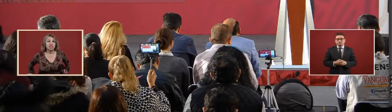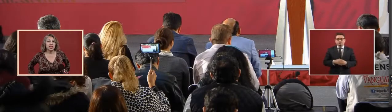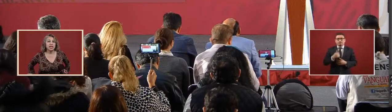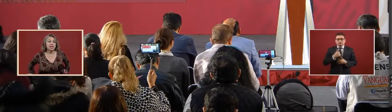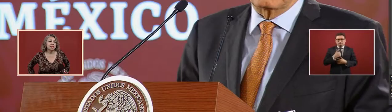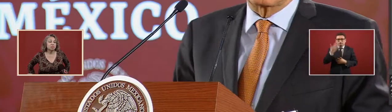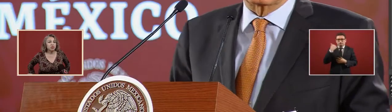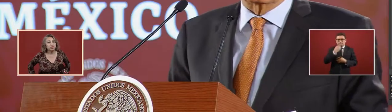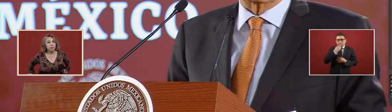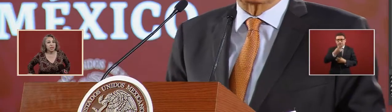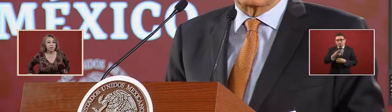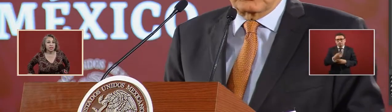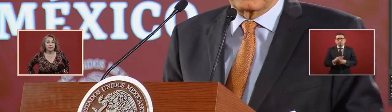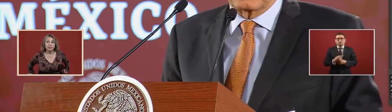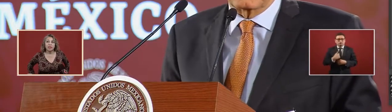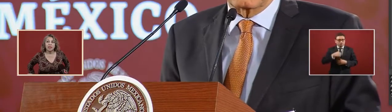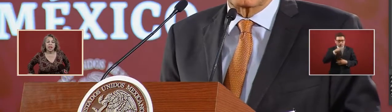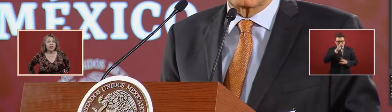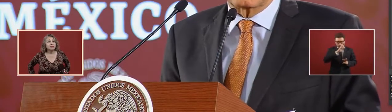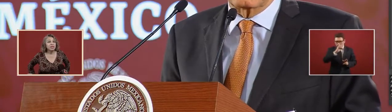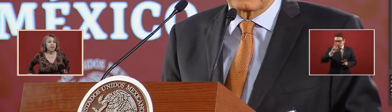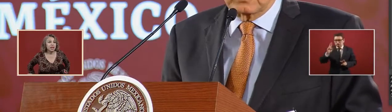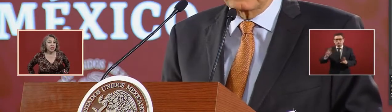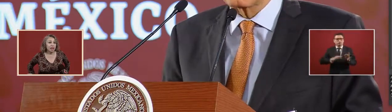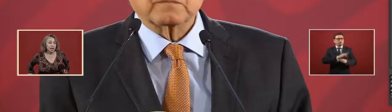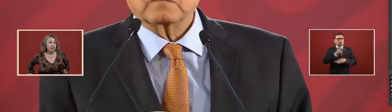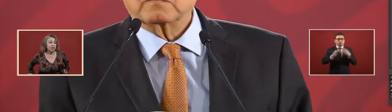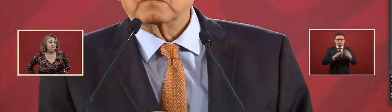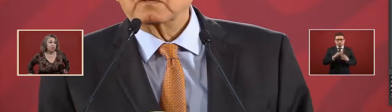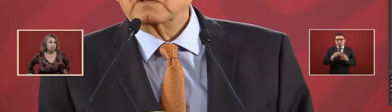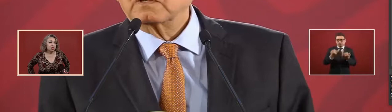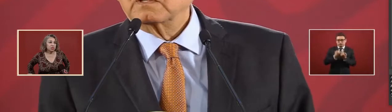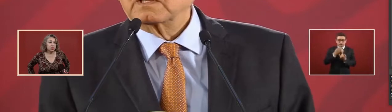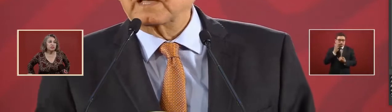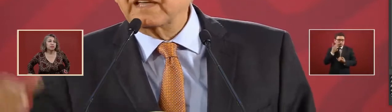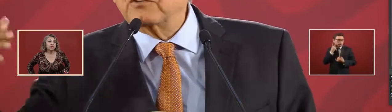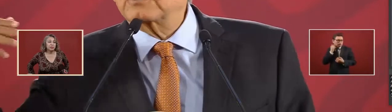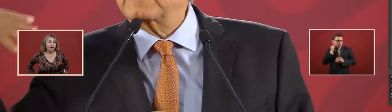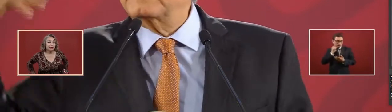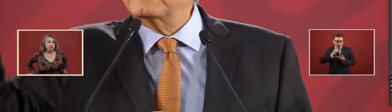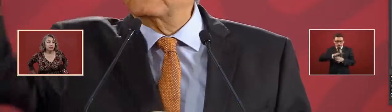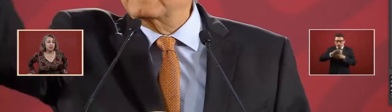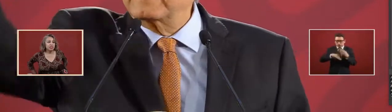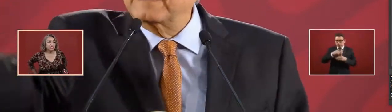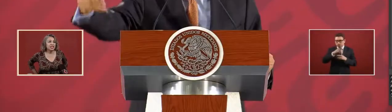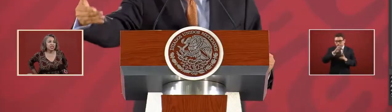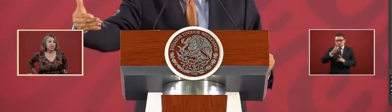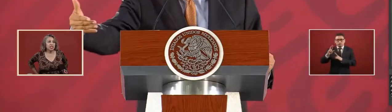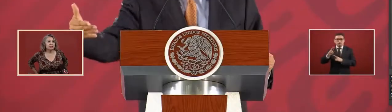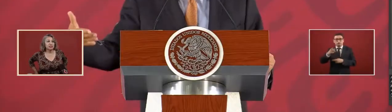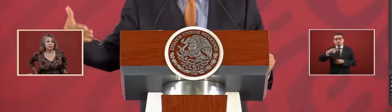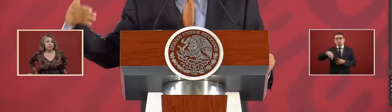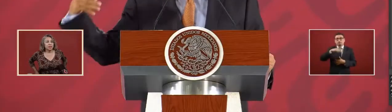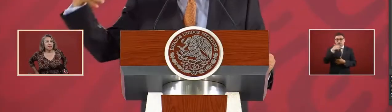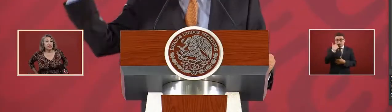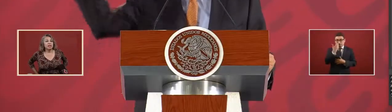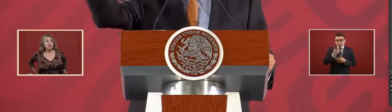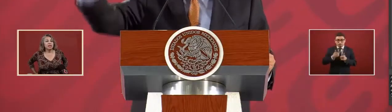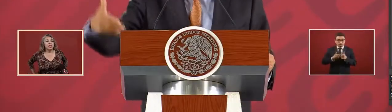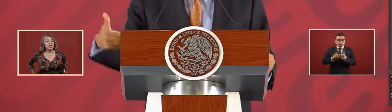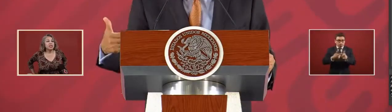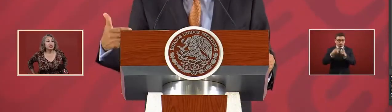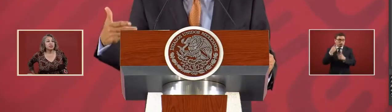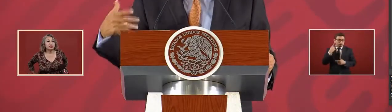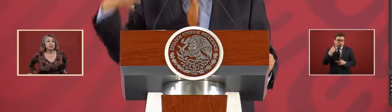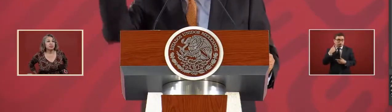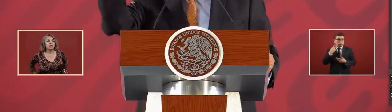yo gestating this de movement. Respetuosa and I'm saying in this respectful manner to these legislators that they